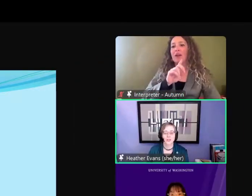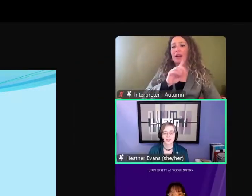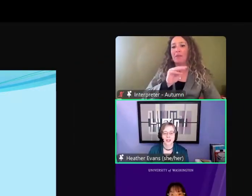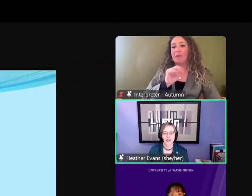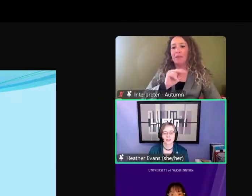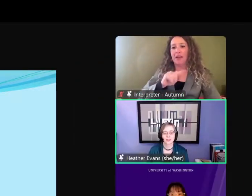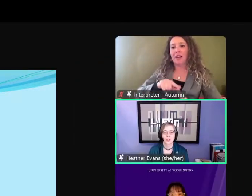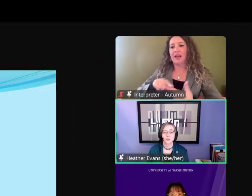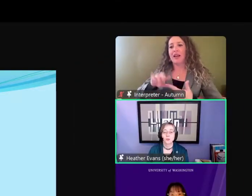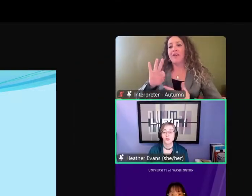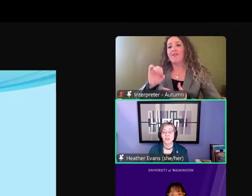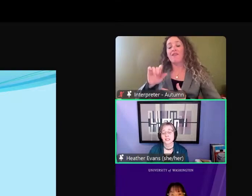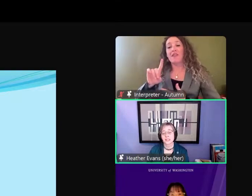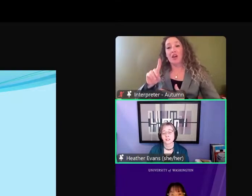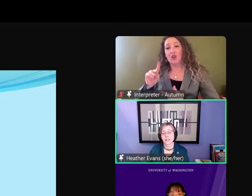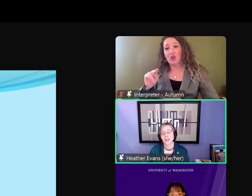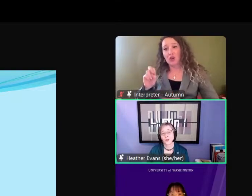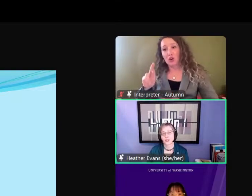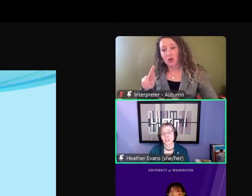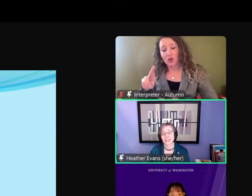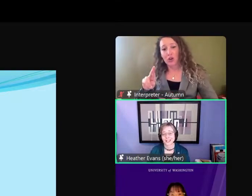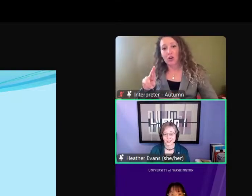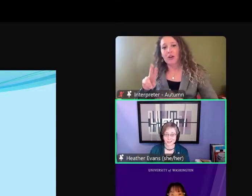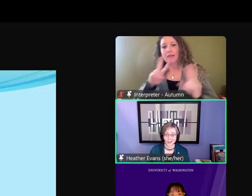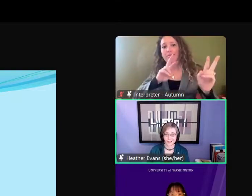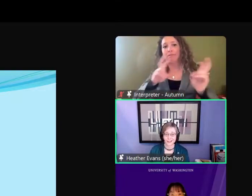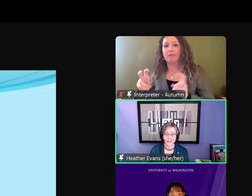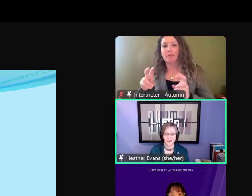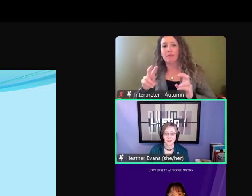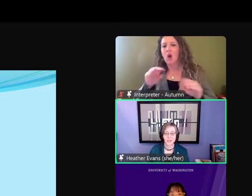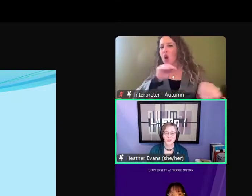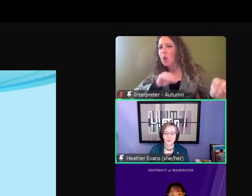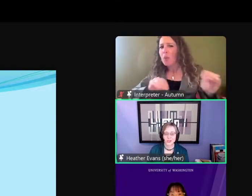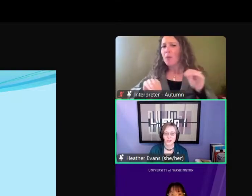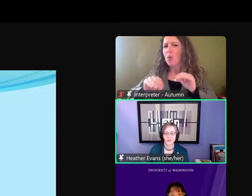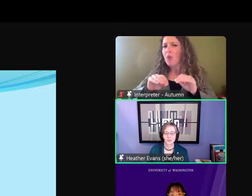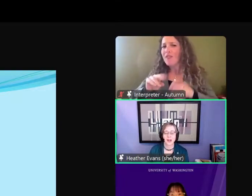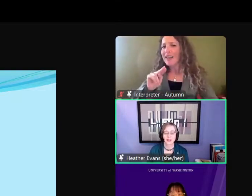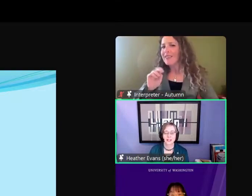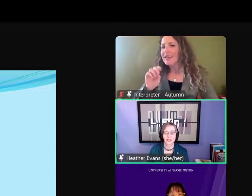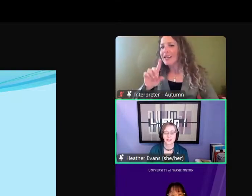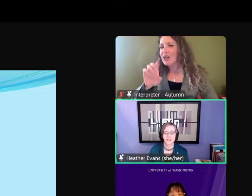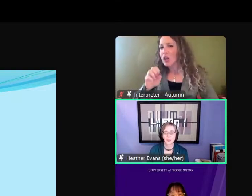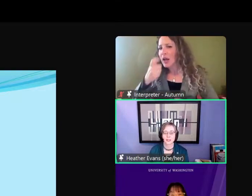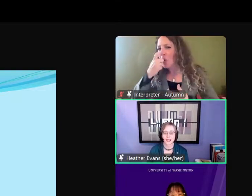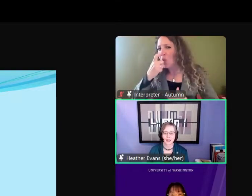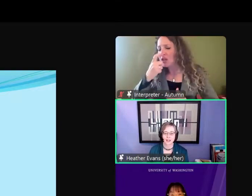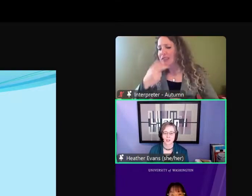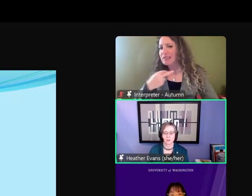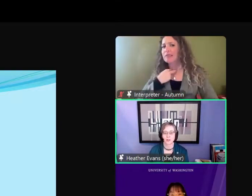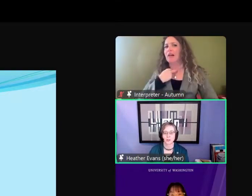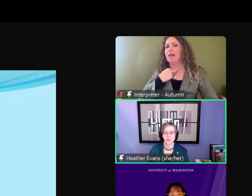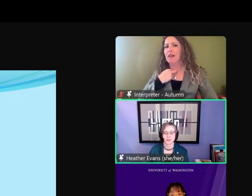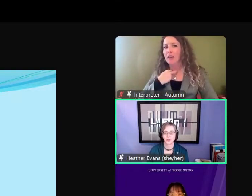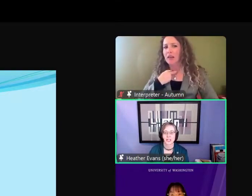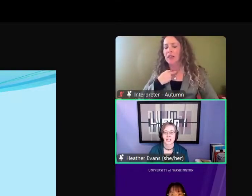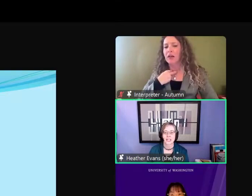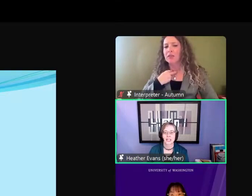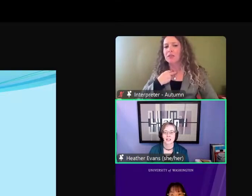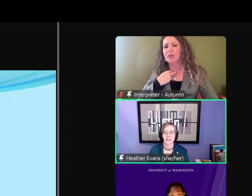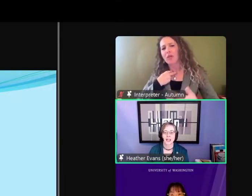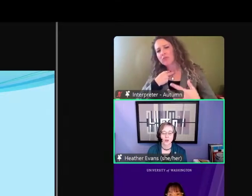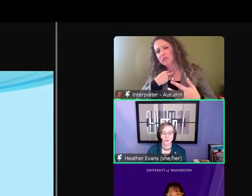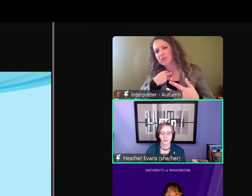This research is titled Moving the Needle and Watching It Get Stuck: Mixed Results from Piloting Disability Allyship